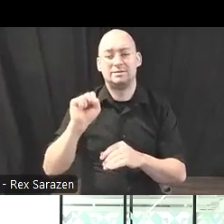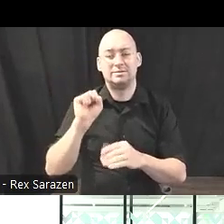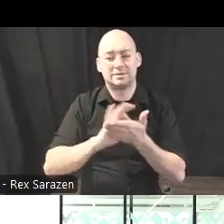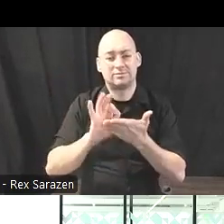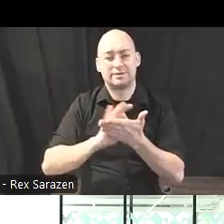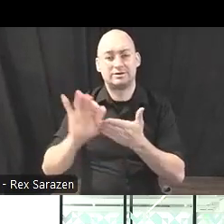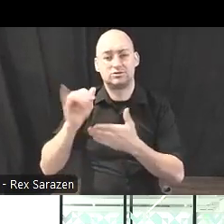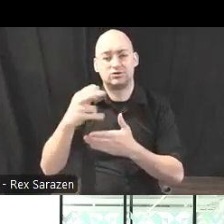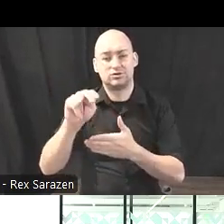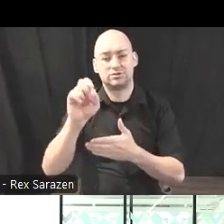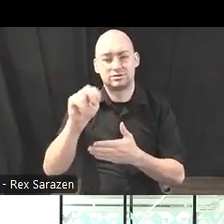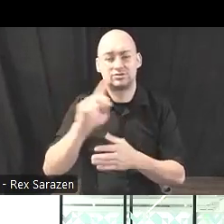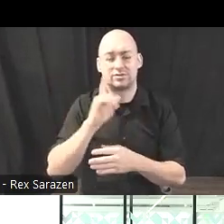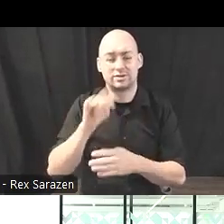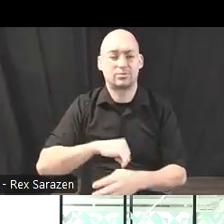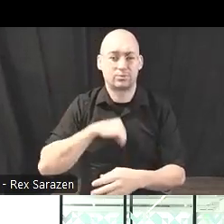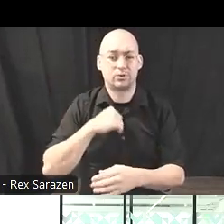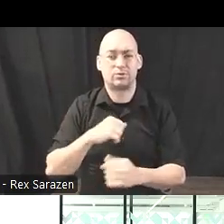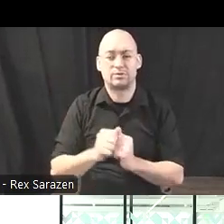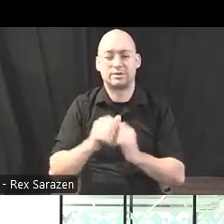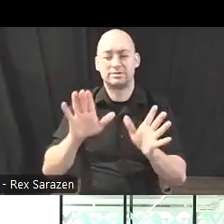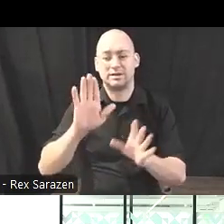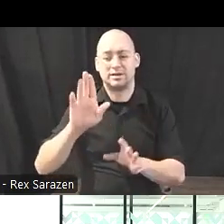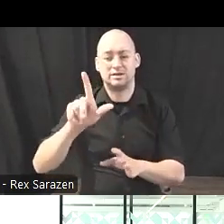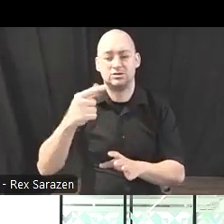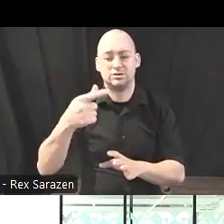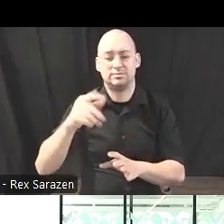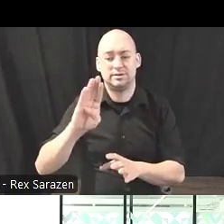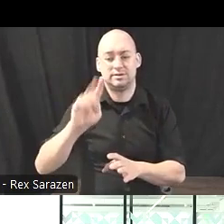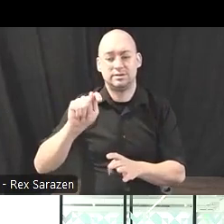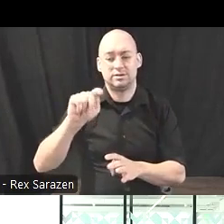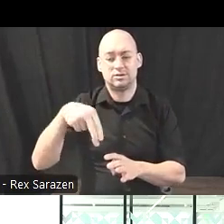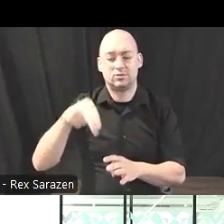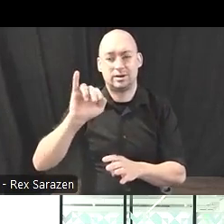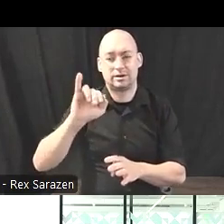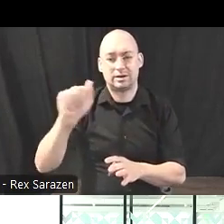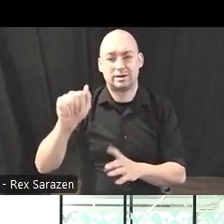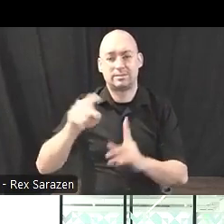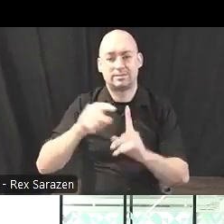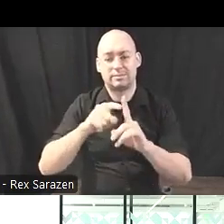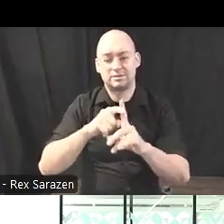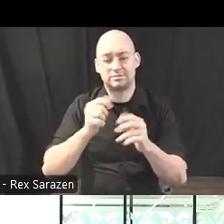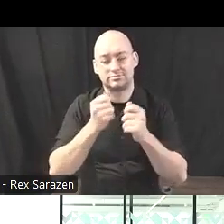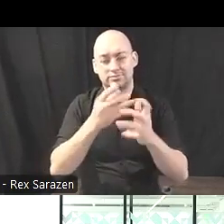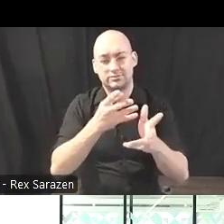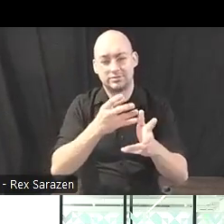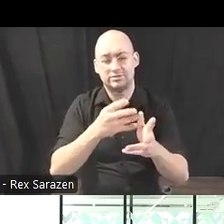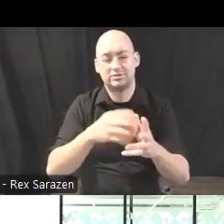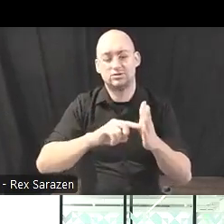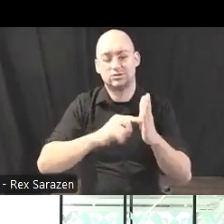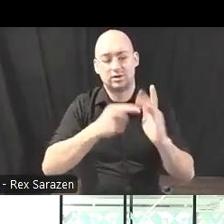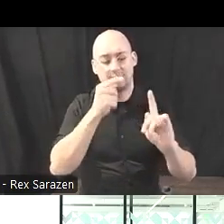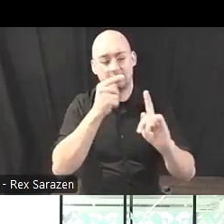really proud of the release of our LGBTQIA older adult survey, the first one, and it provides a starting point from